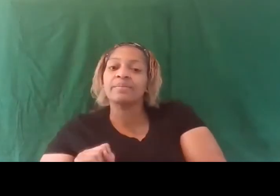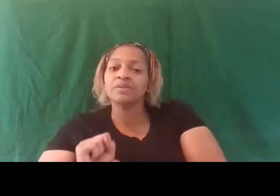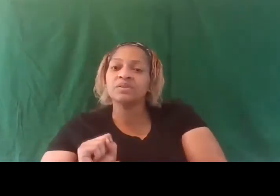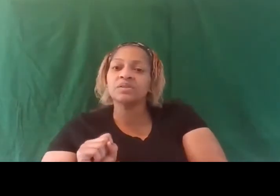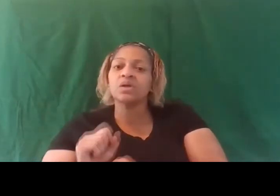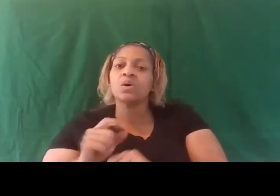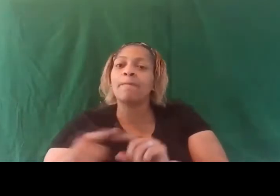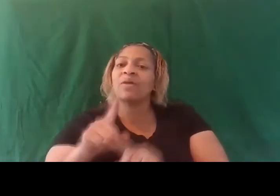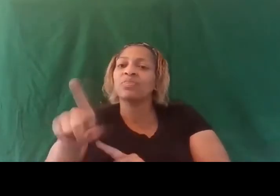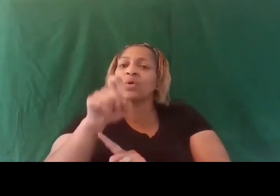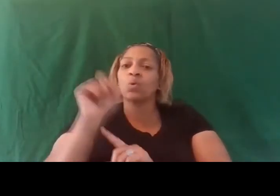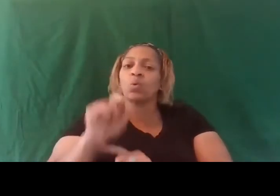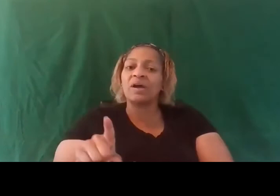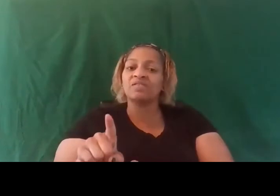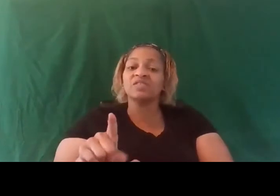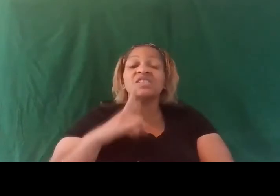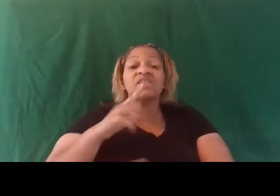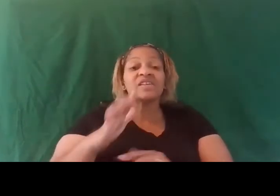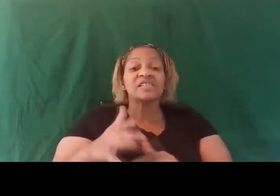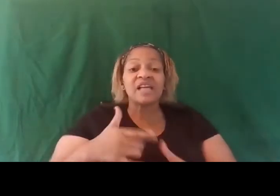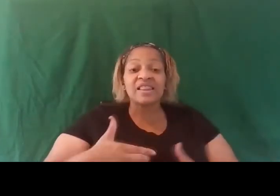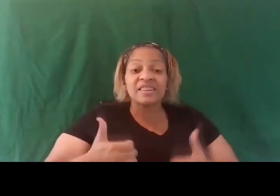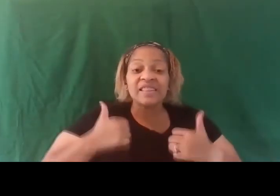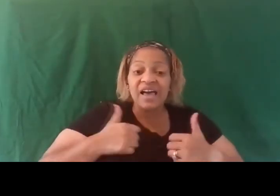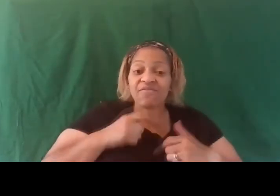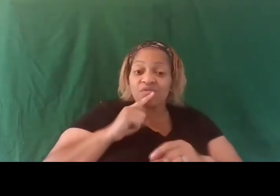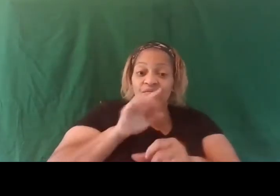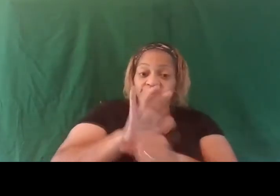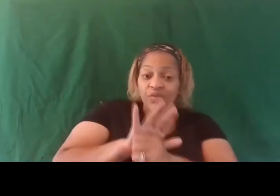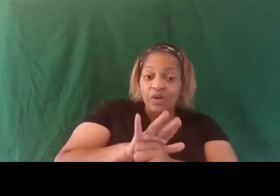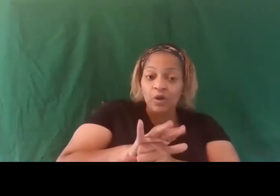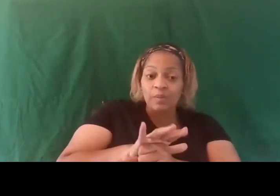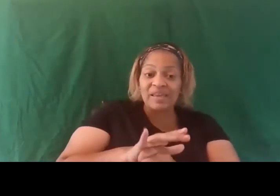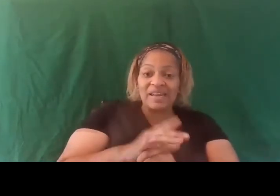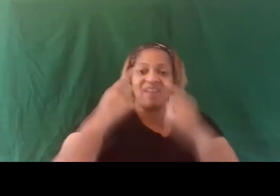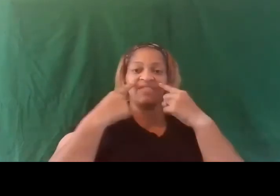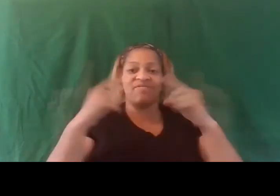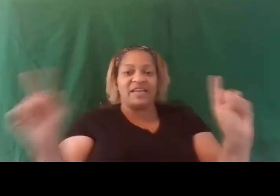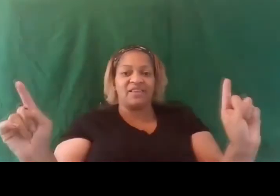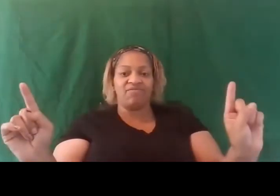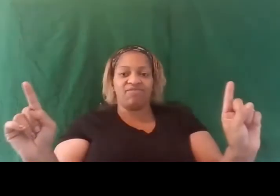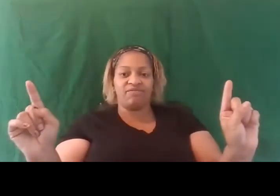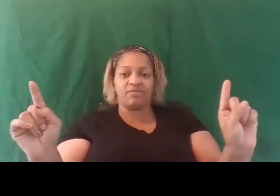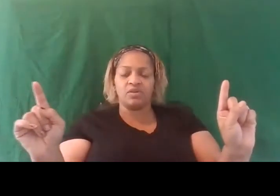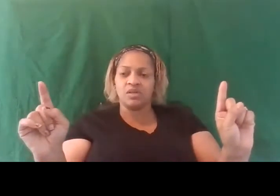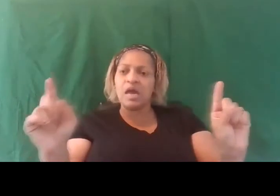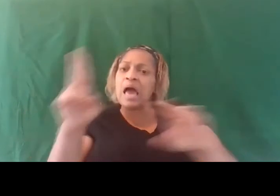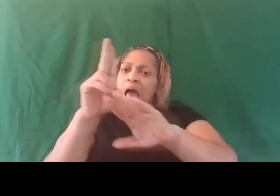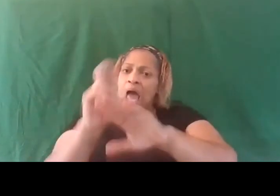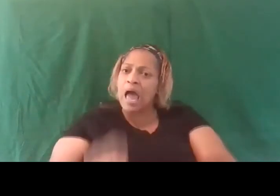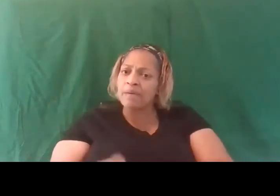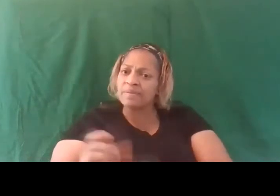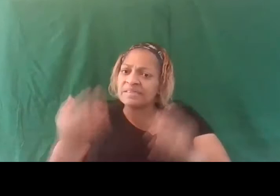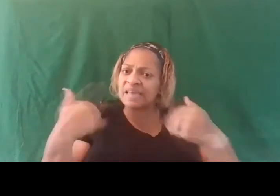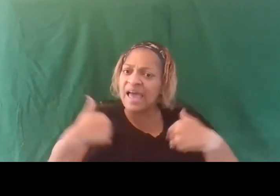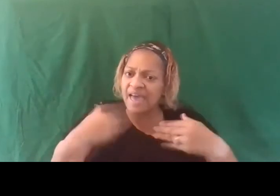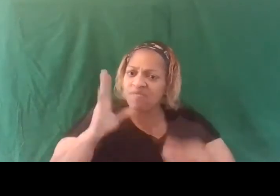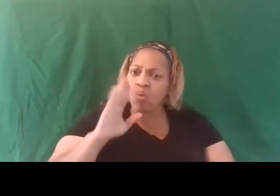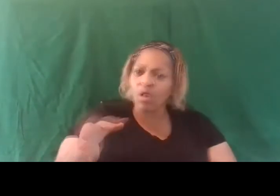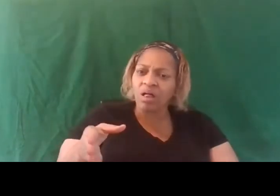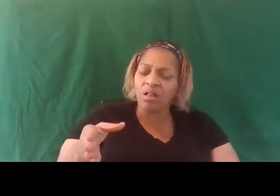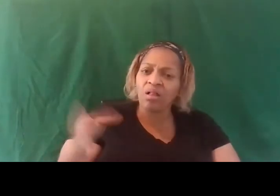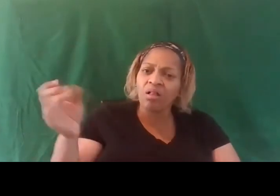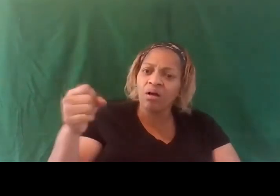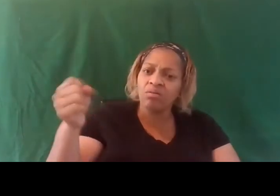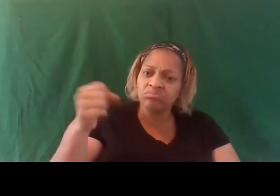are life-affirming and effective. Because we are going to have habits regardless. But